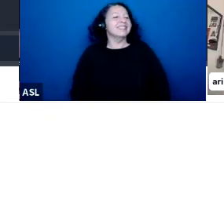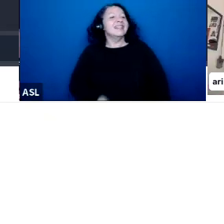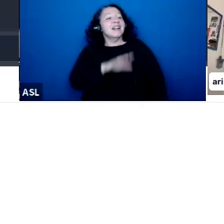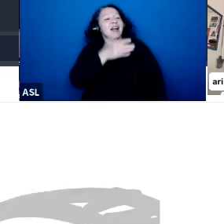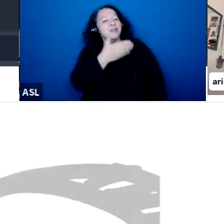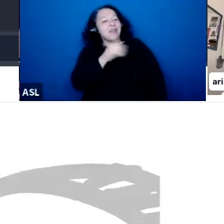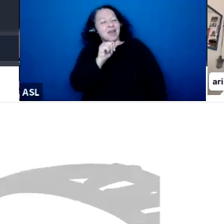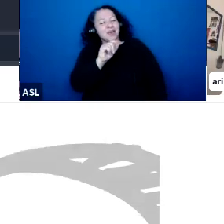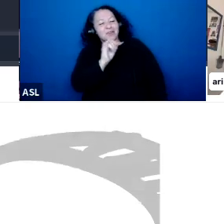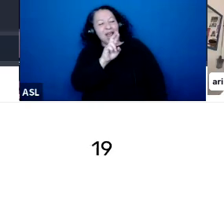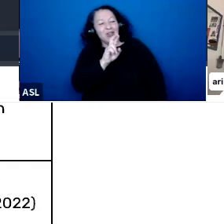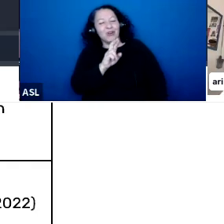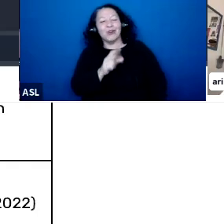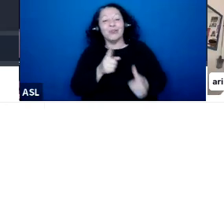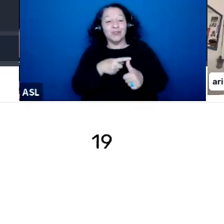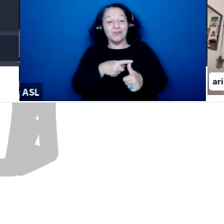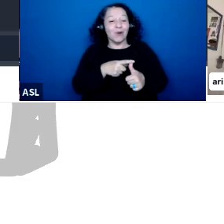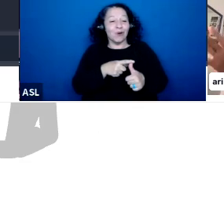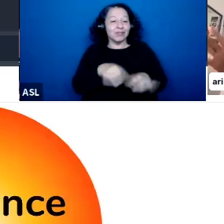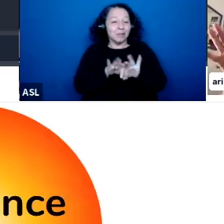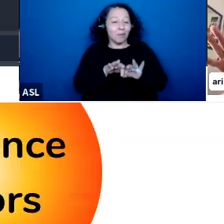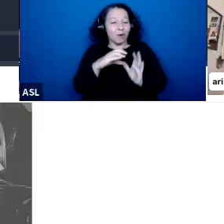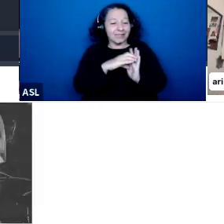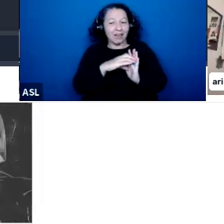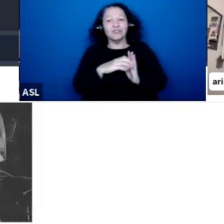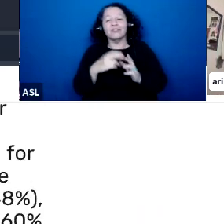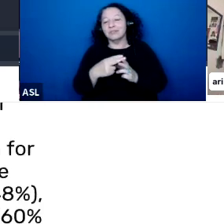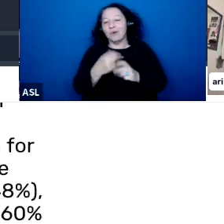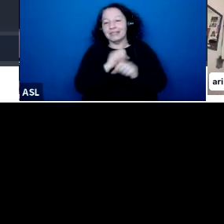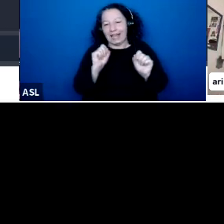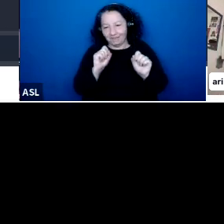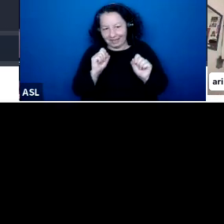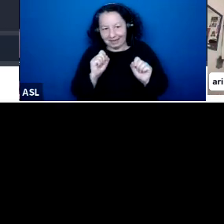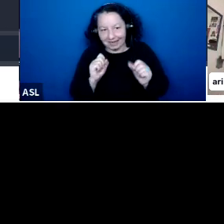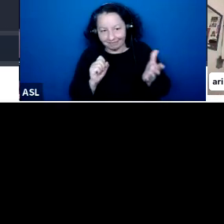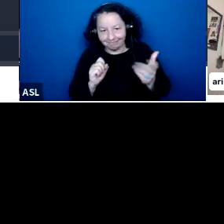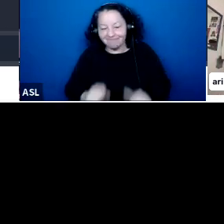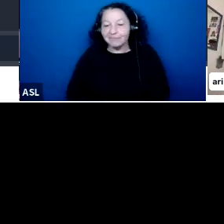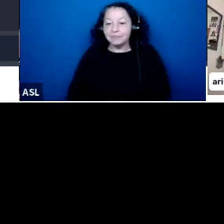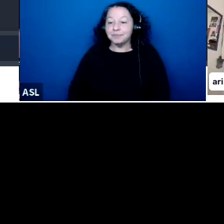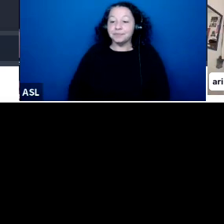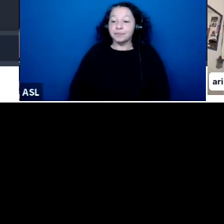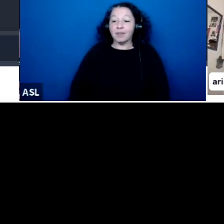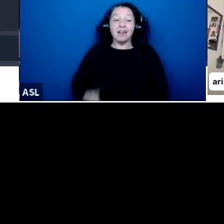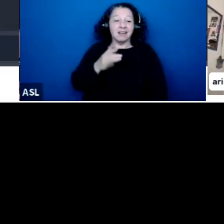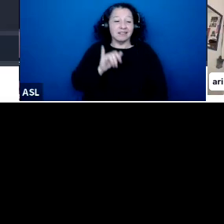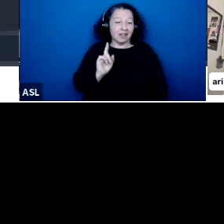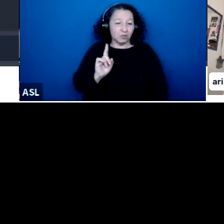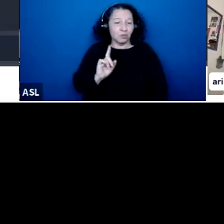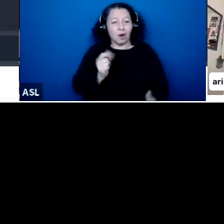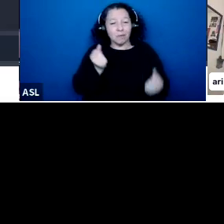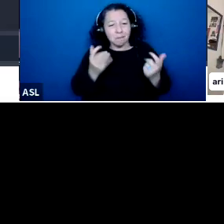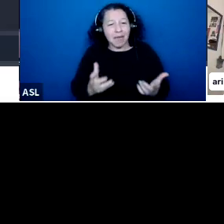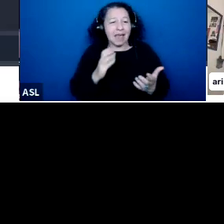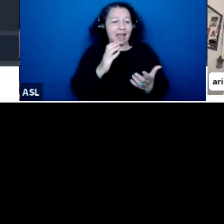Thank you, Taylor. Okay, so the first big section we have is the safety section. There